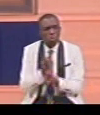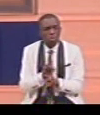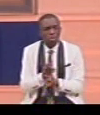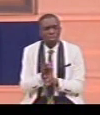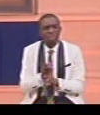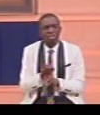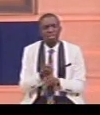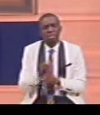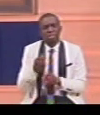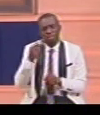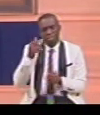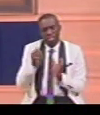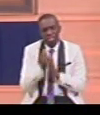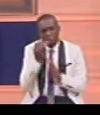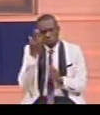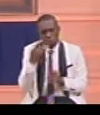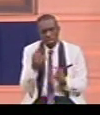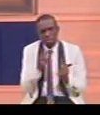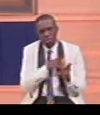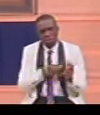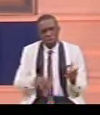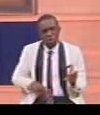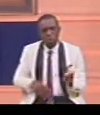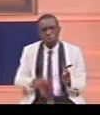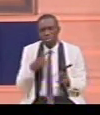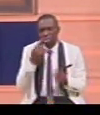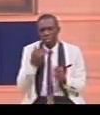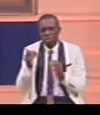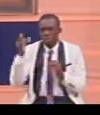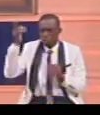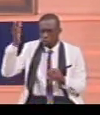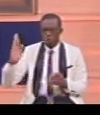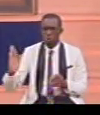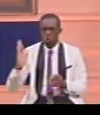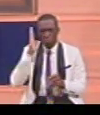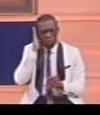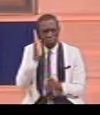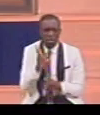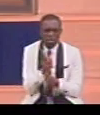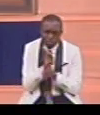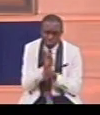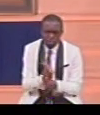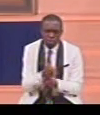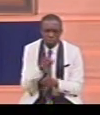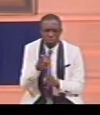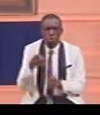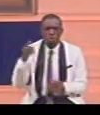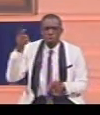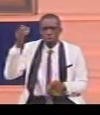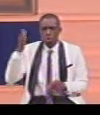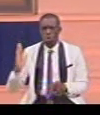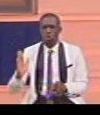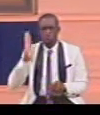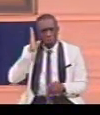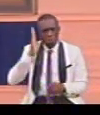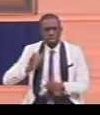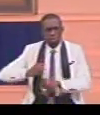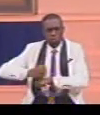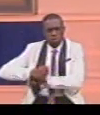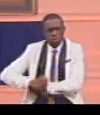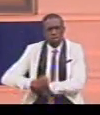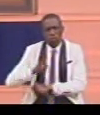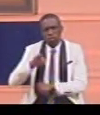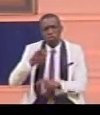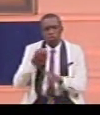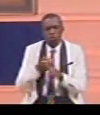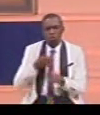world, that's why the Lord is saying God will preserve you and God will protect you from the evil in the world. Actually,